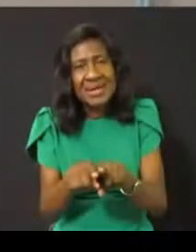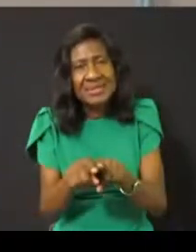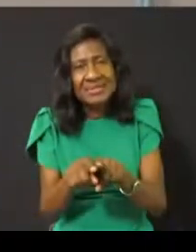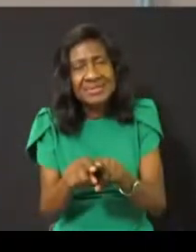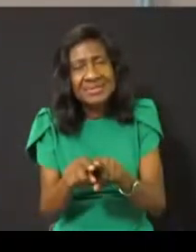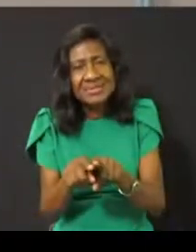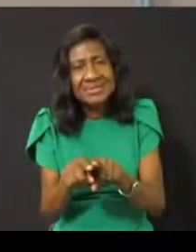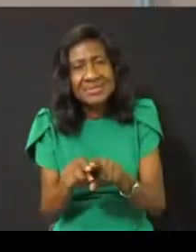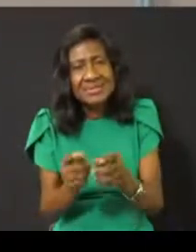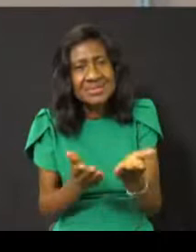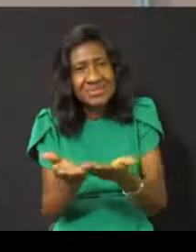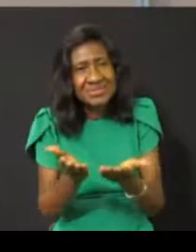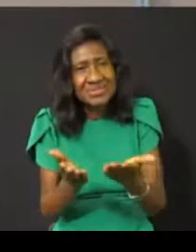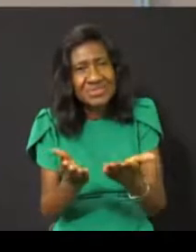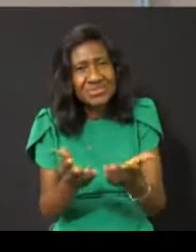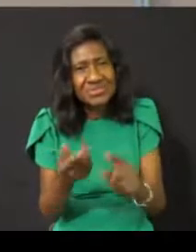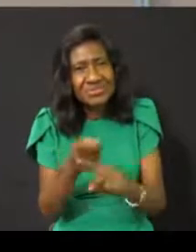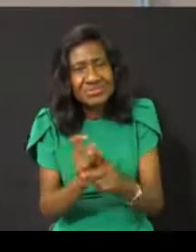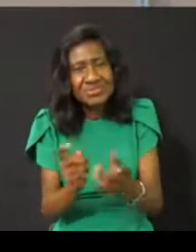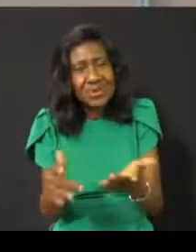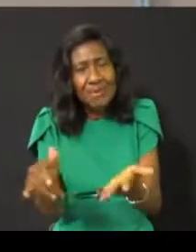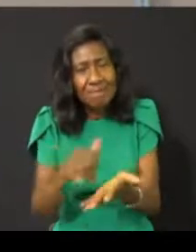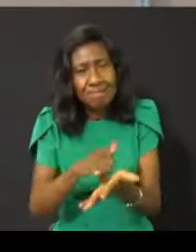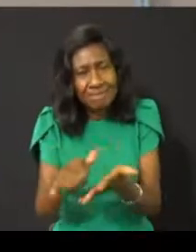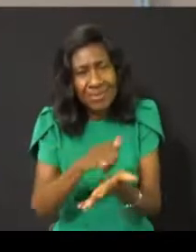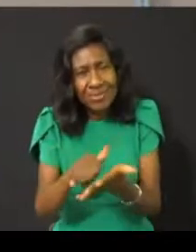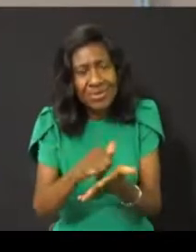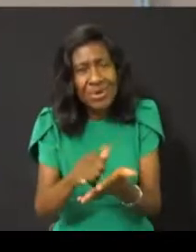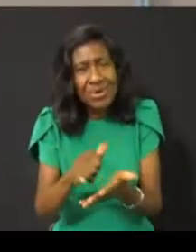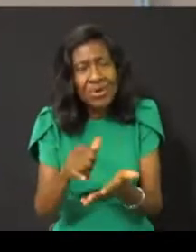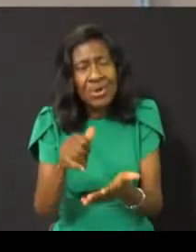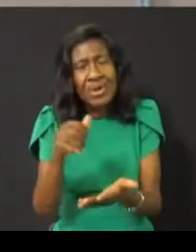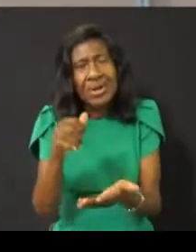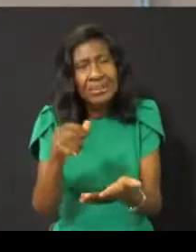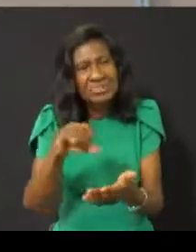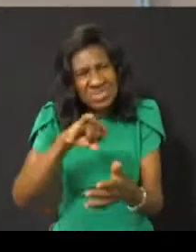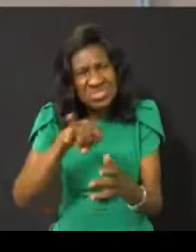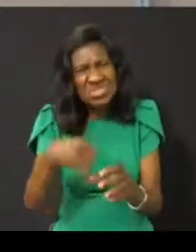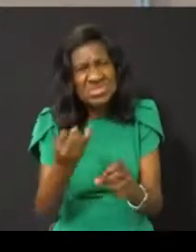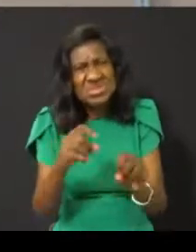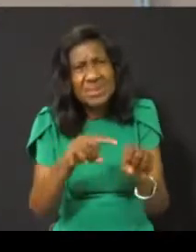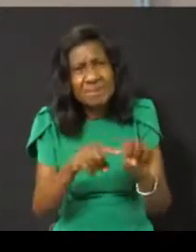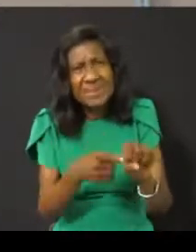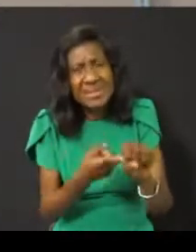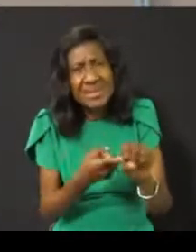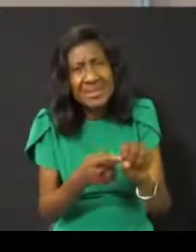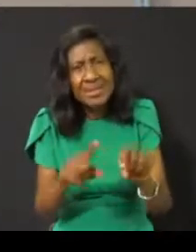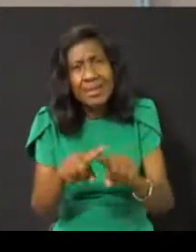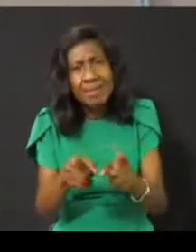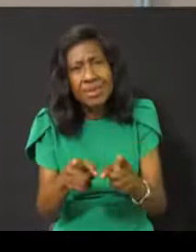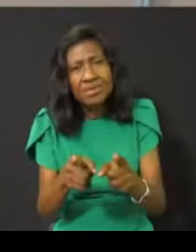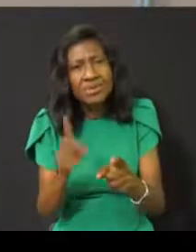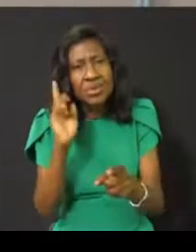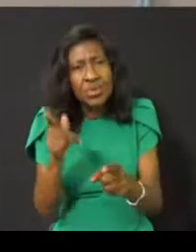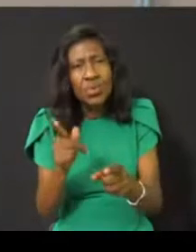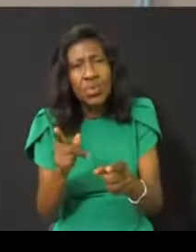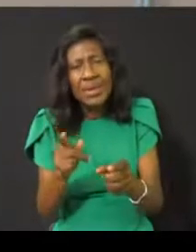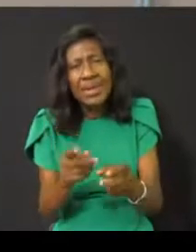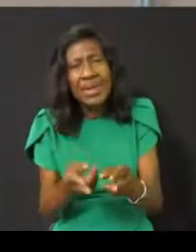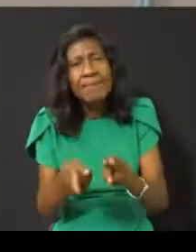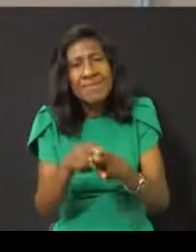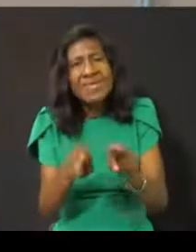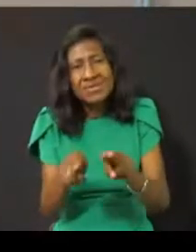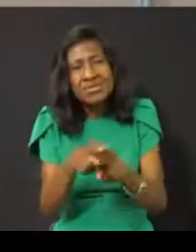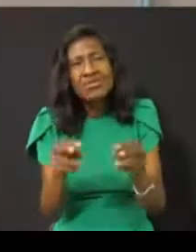only just returned, passenger loads are expected to be low initially and will gradually increase as the service becomes